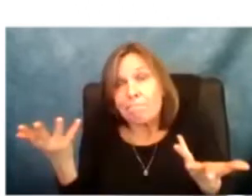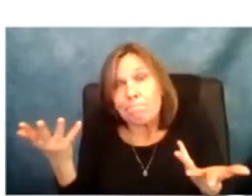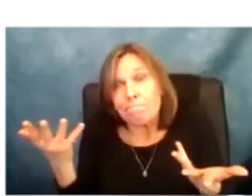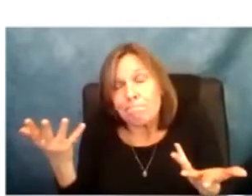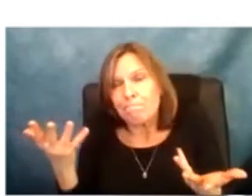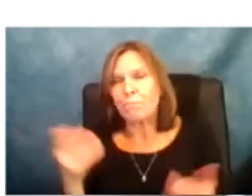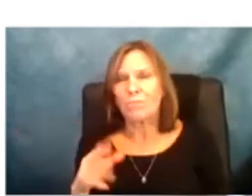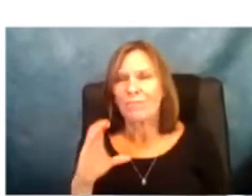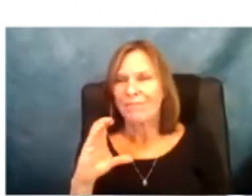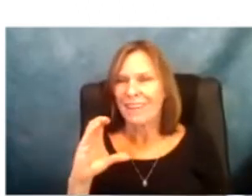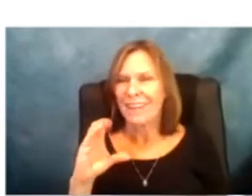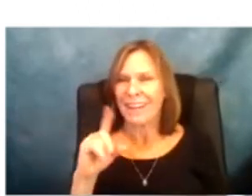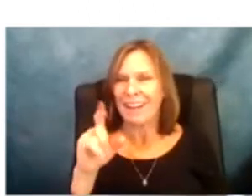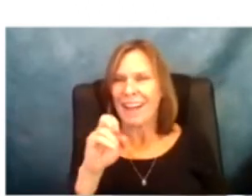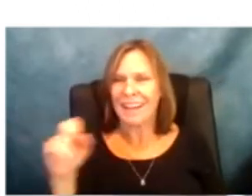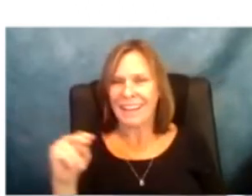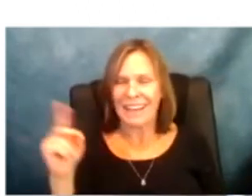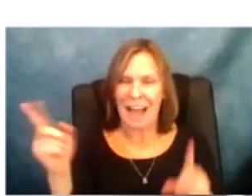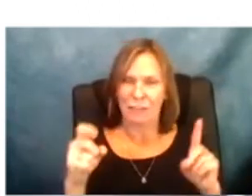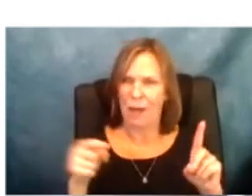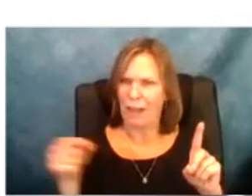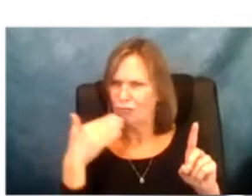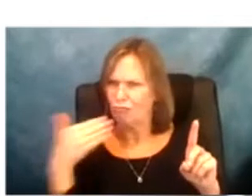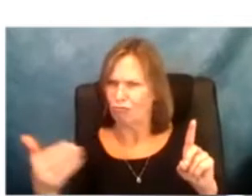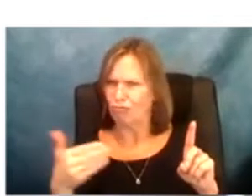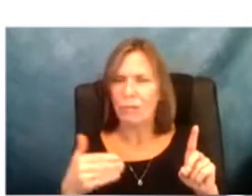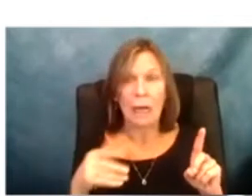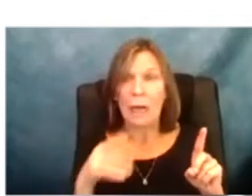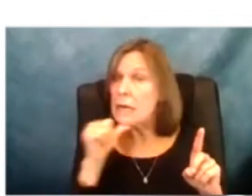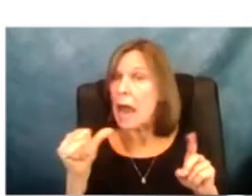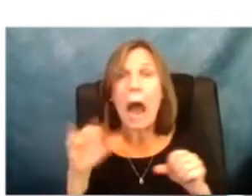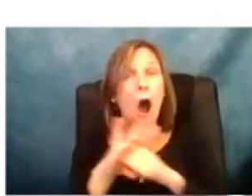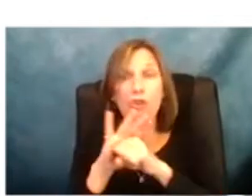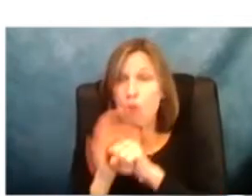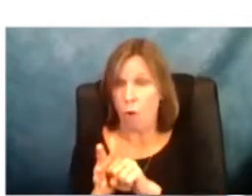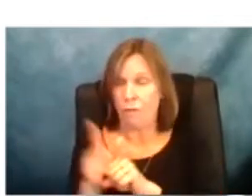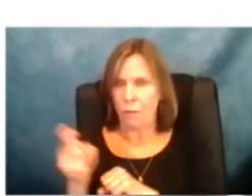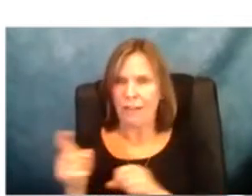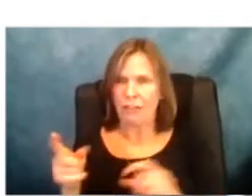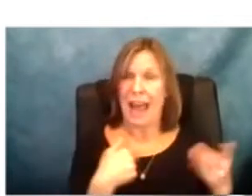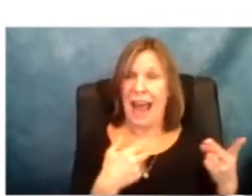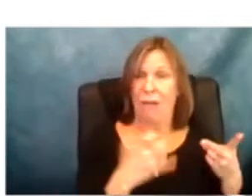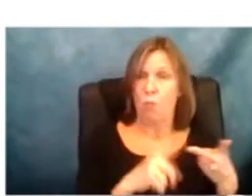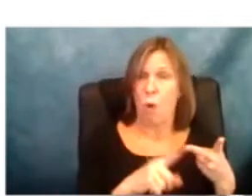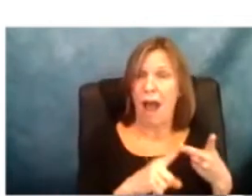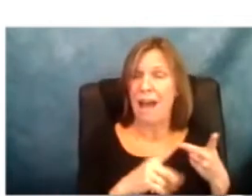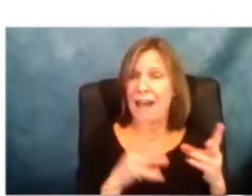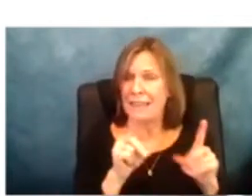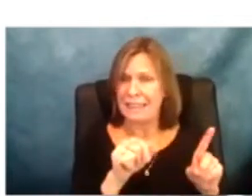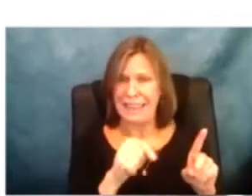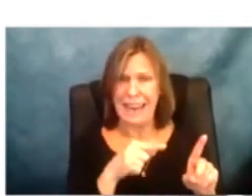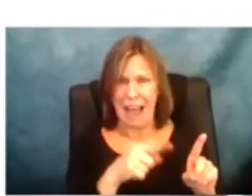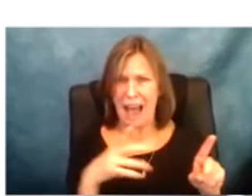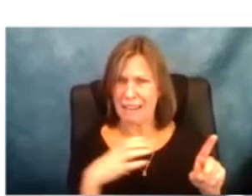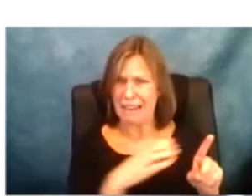All right, Colleen has a good question. Not a COVID question. I'd like to get data on my congresspeople bill supported, any